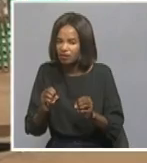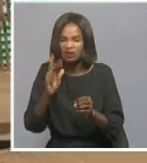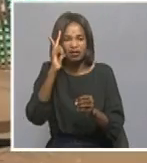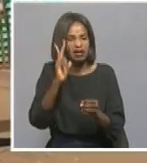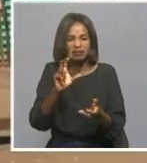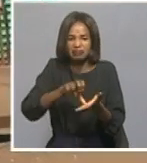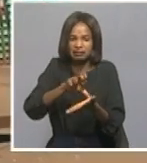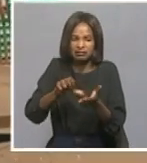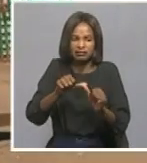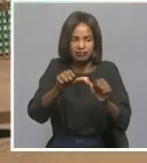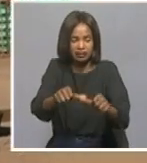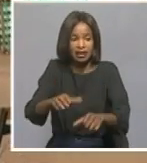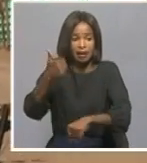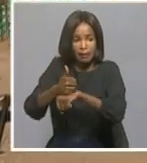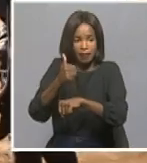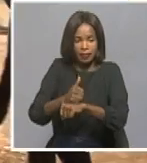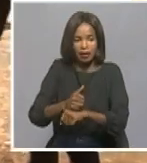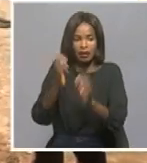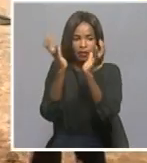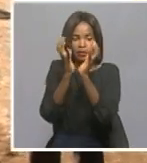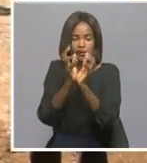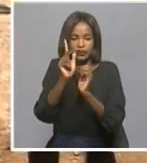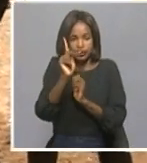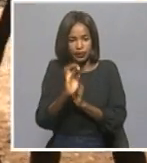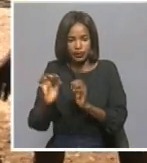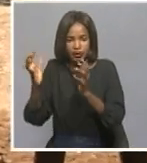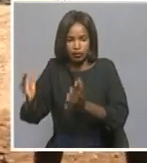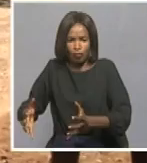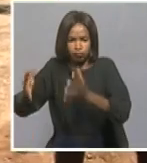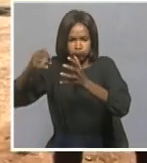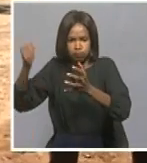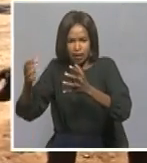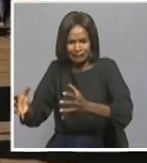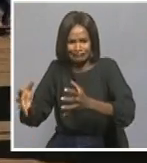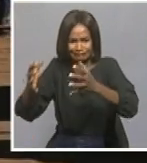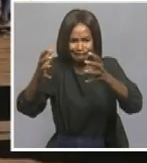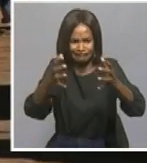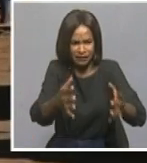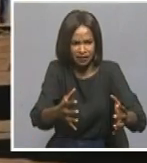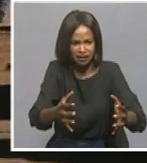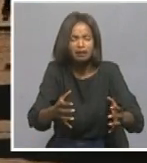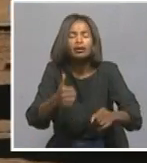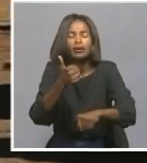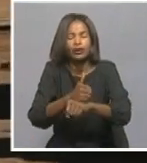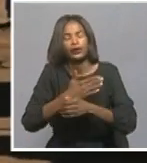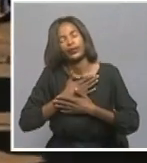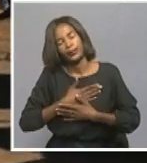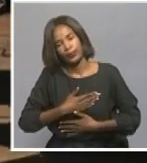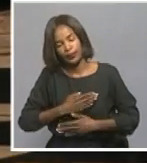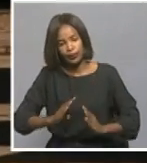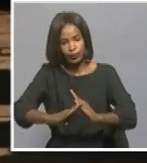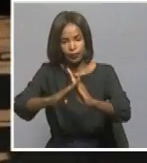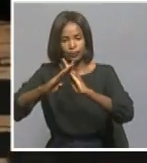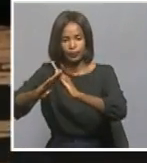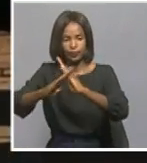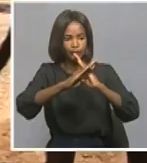Water tanks installed recently by the Kiet Mansur municipality in the informal settlement was one of a few measures meant to curb the spread of